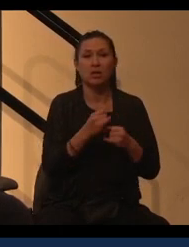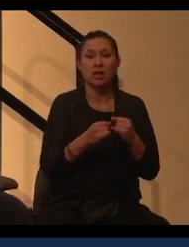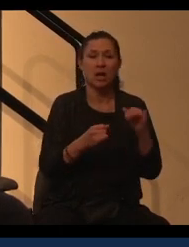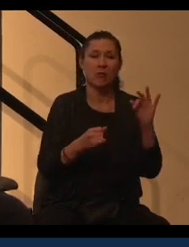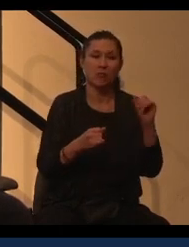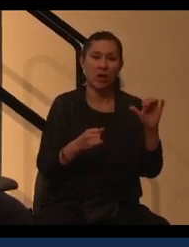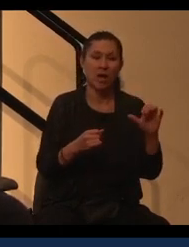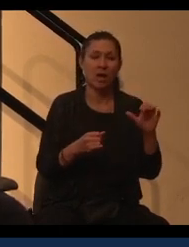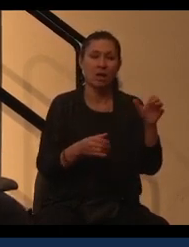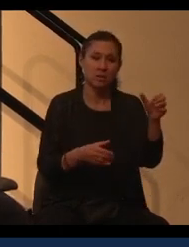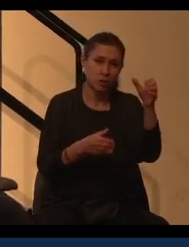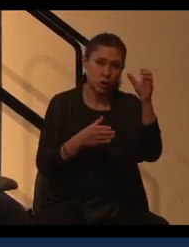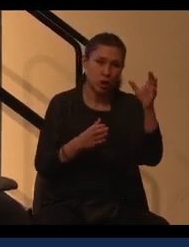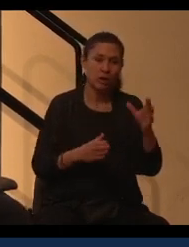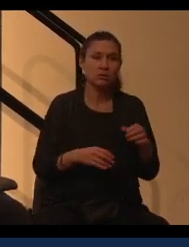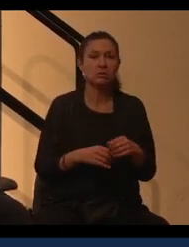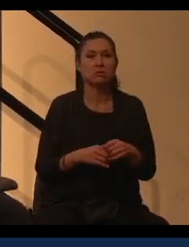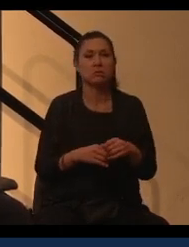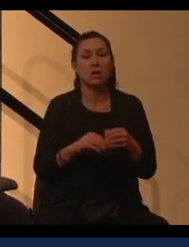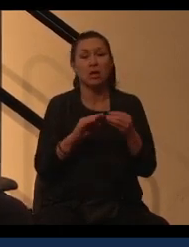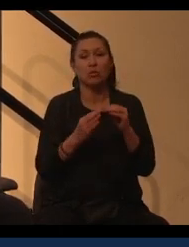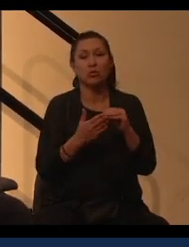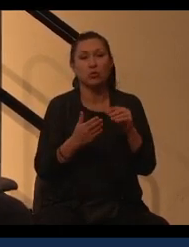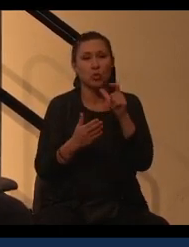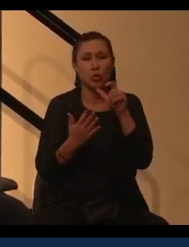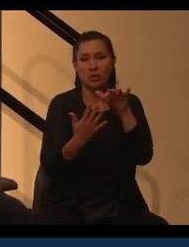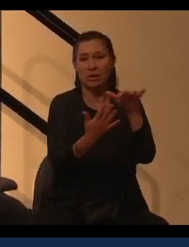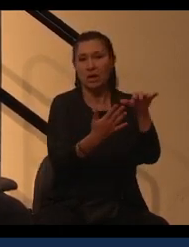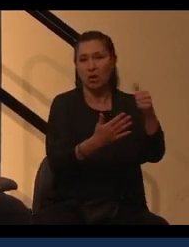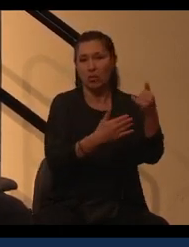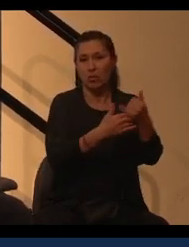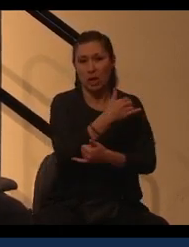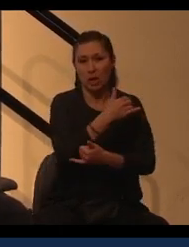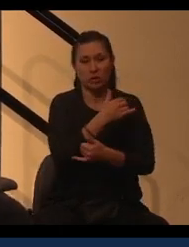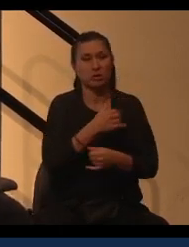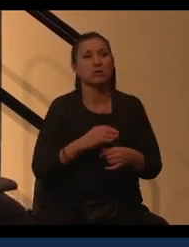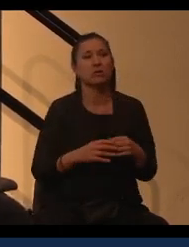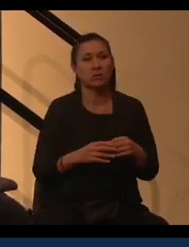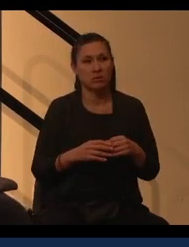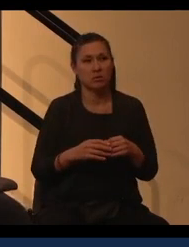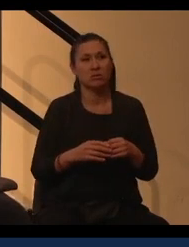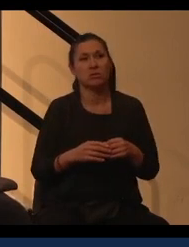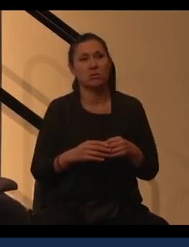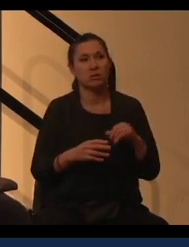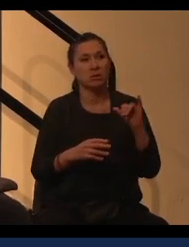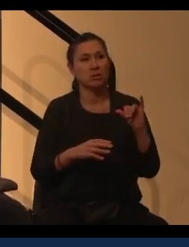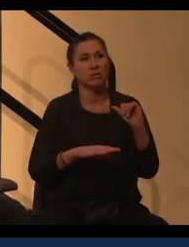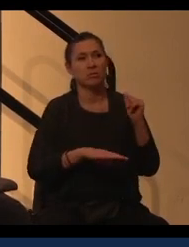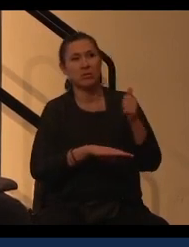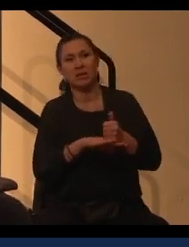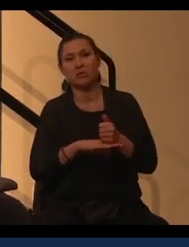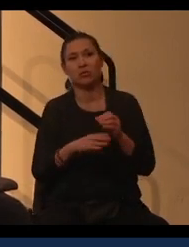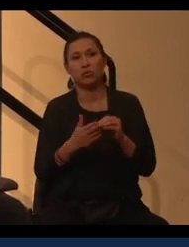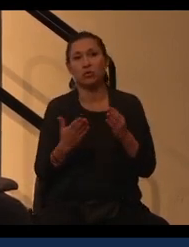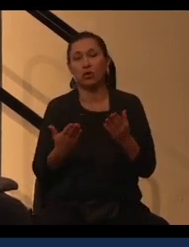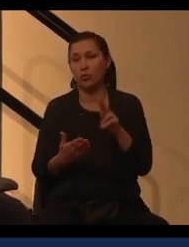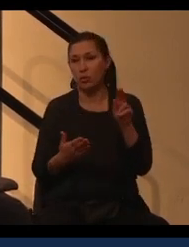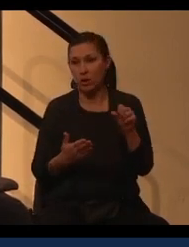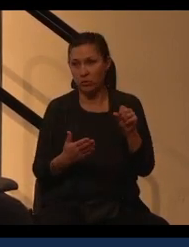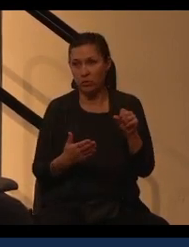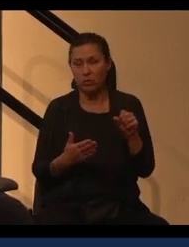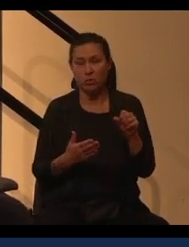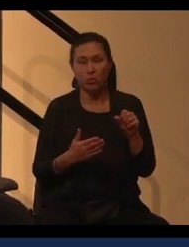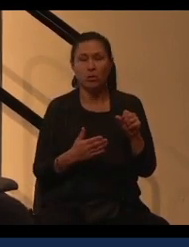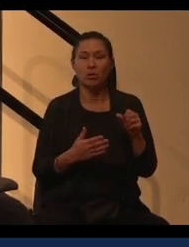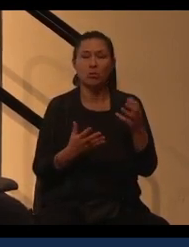scholars, and the number of students who study abroad. So we're basing that on students that are here in the United States